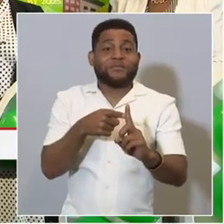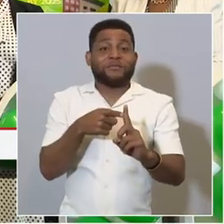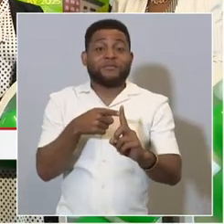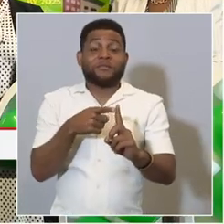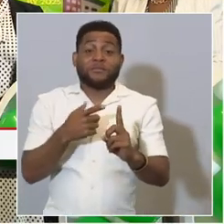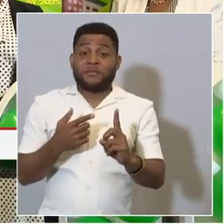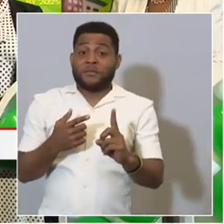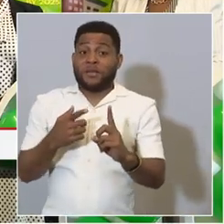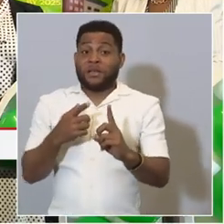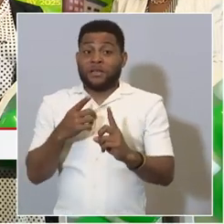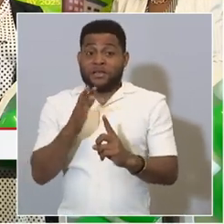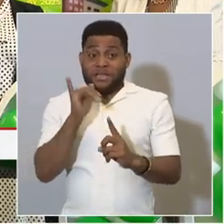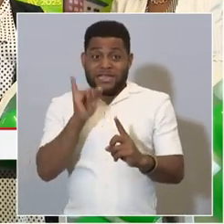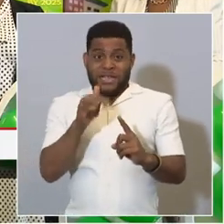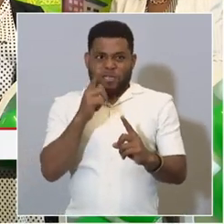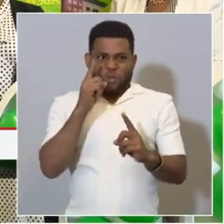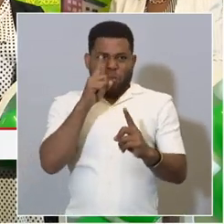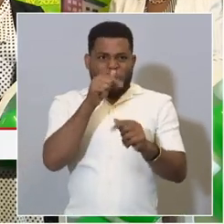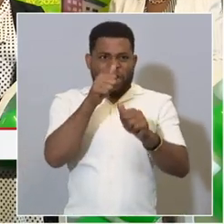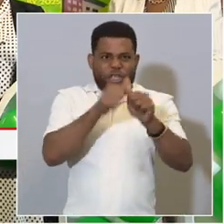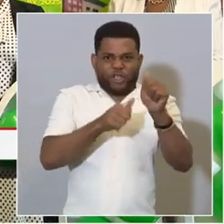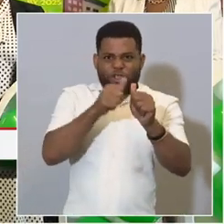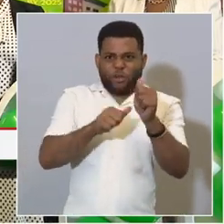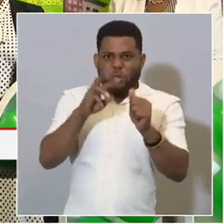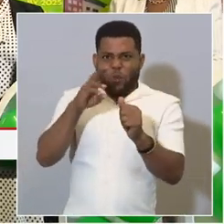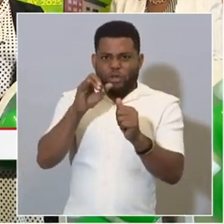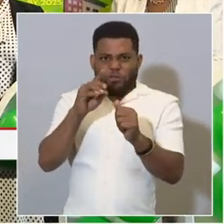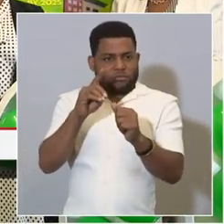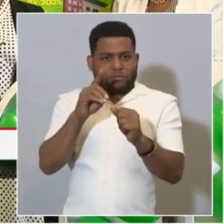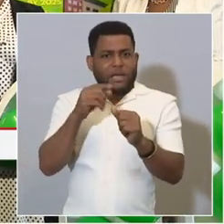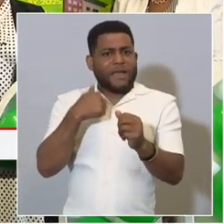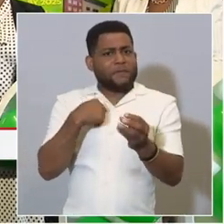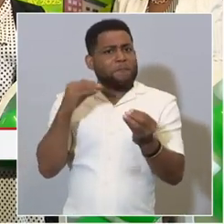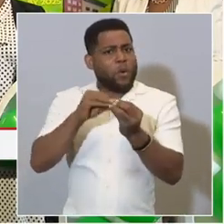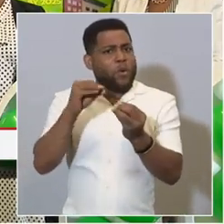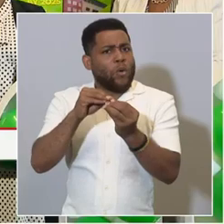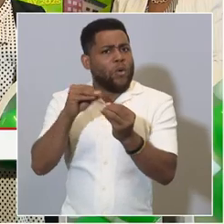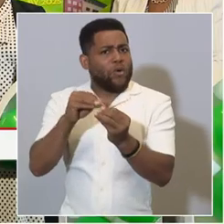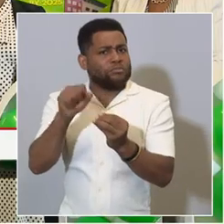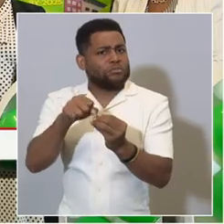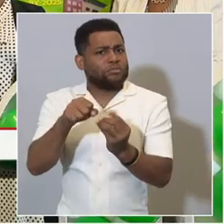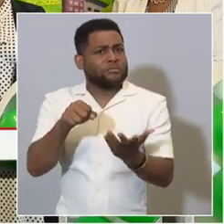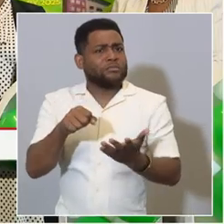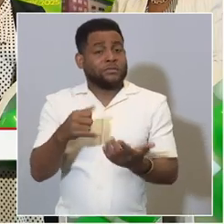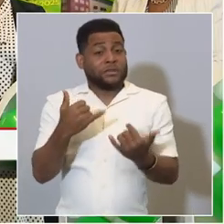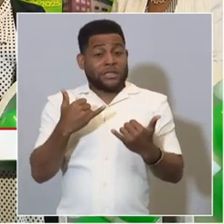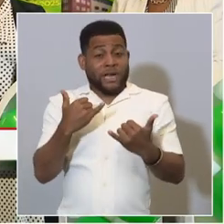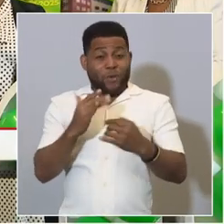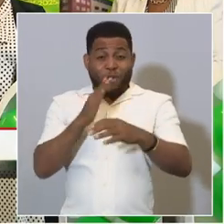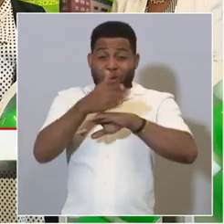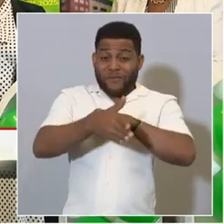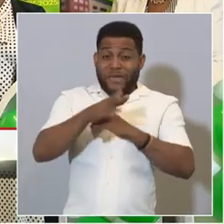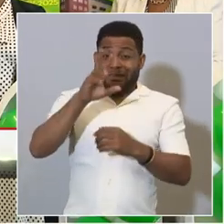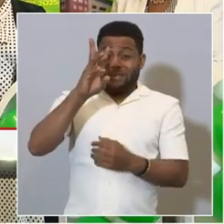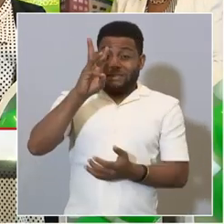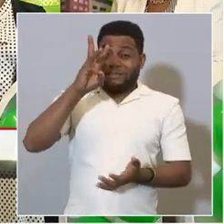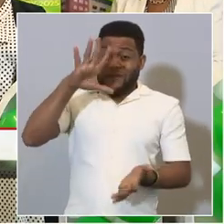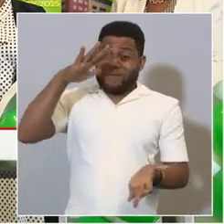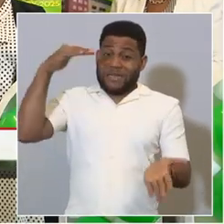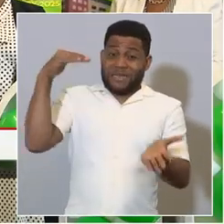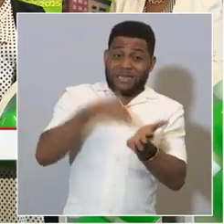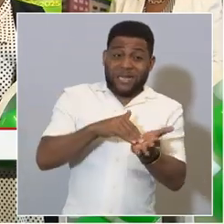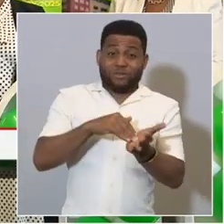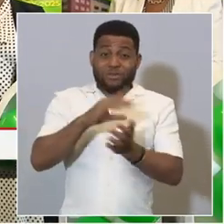There have been many more. And all said and done, there are now over 65,000 DC residents who